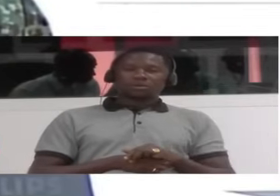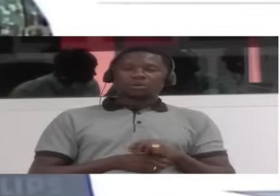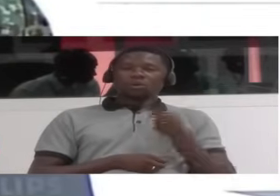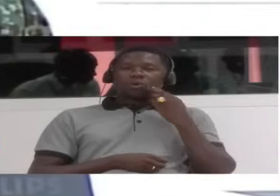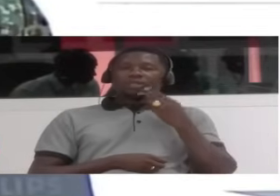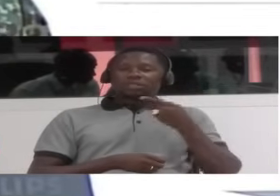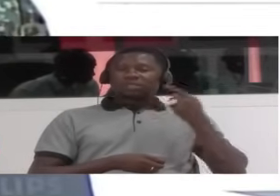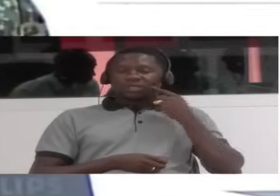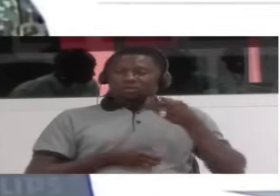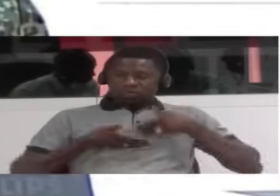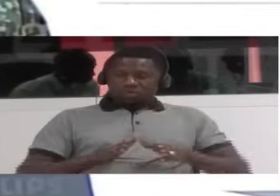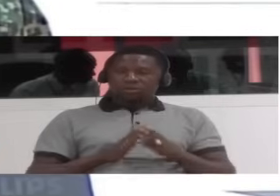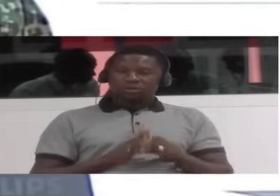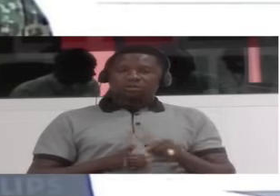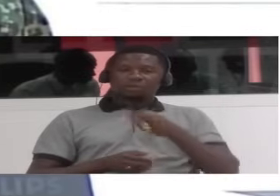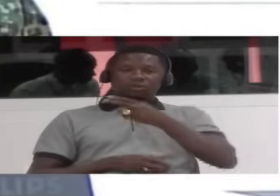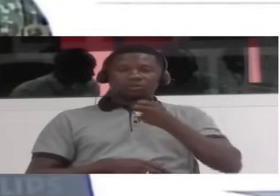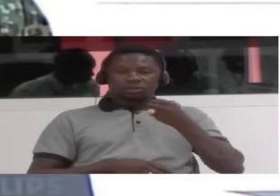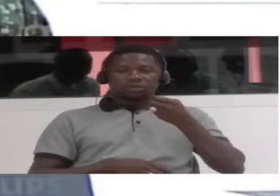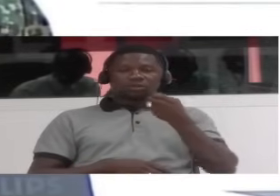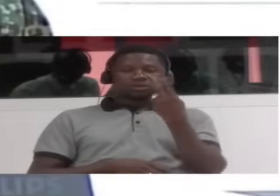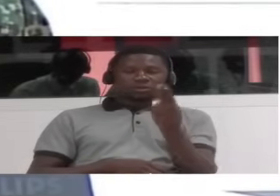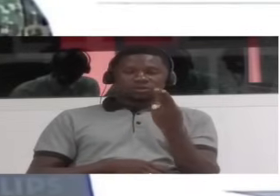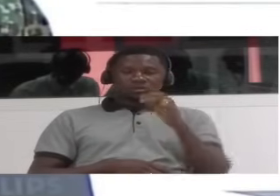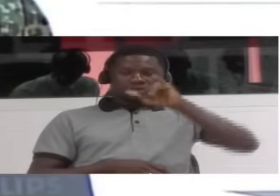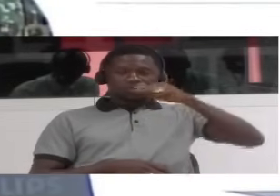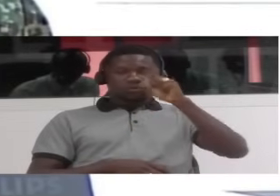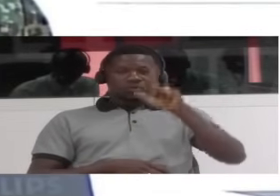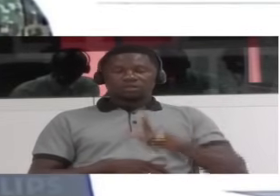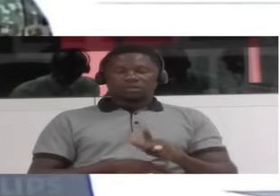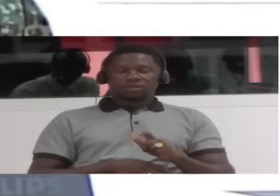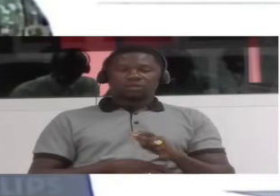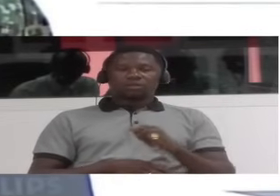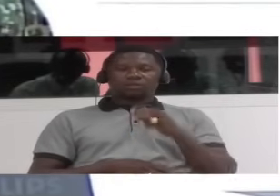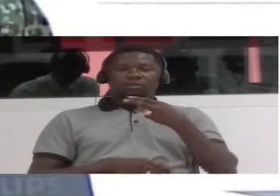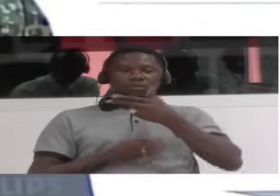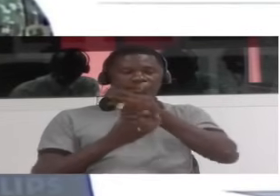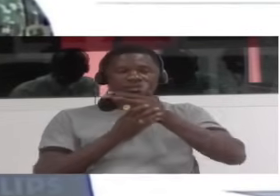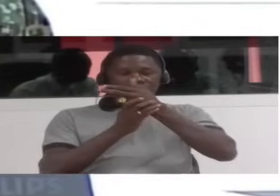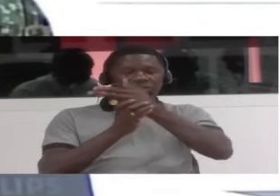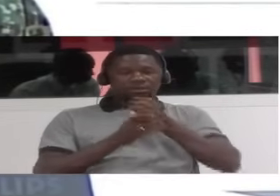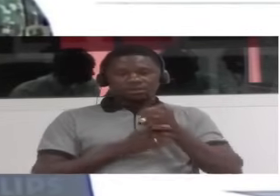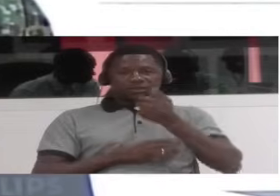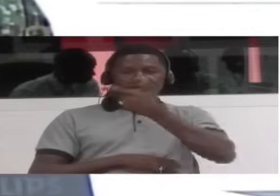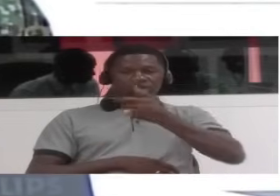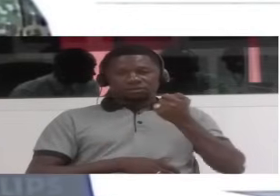22nd July 1972. That is some date, Mr. Jallow. Is it coincidence or what? But